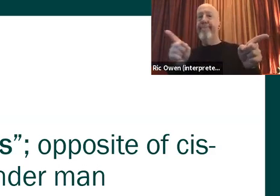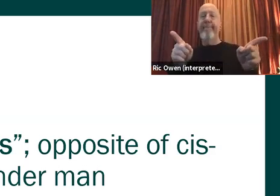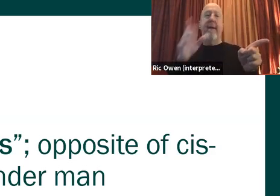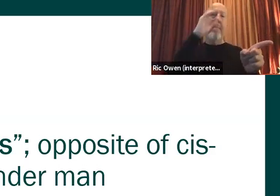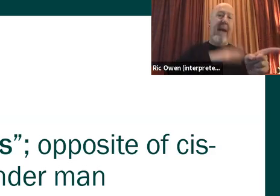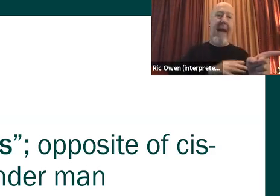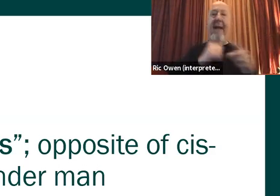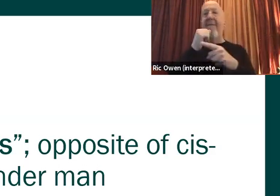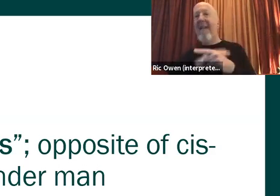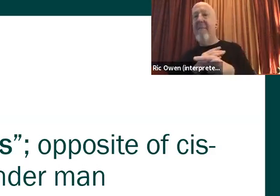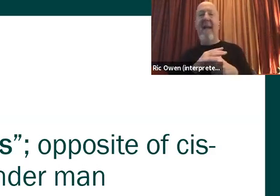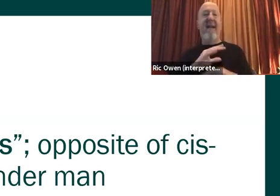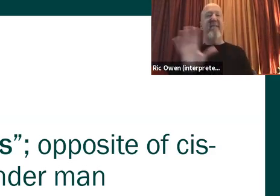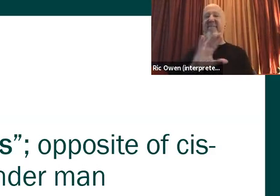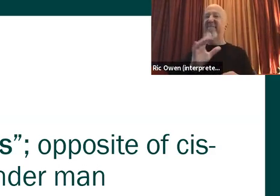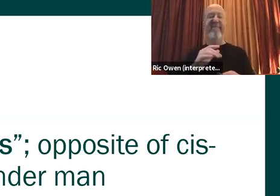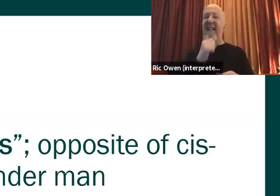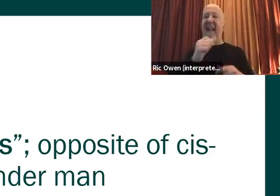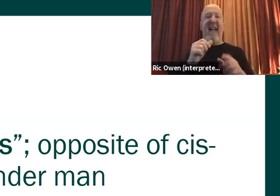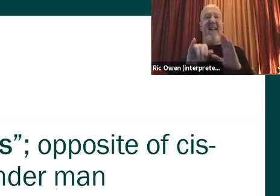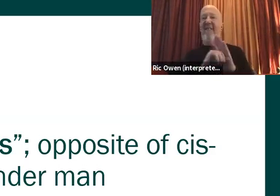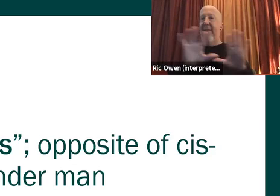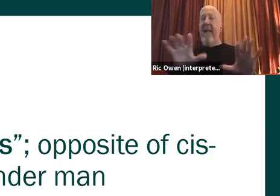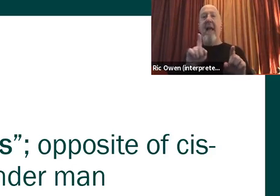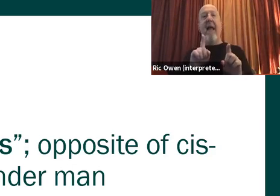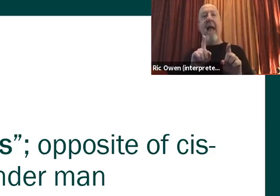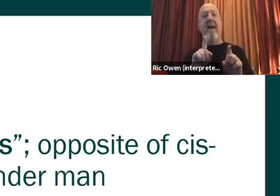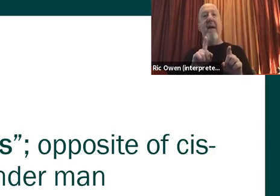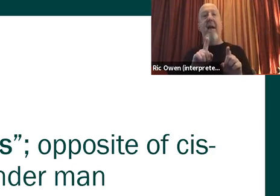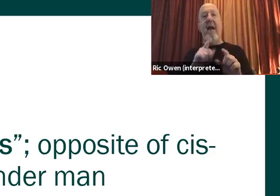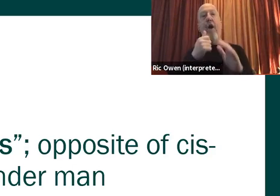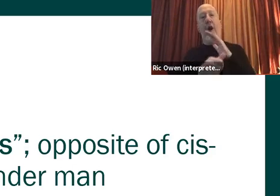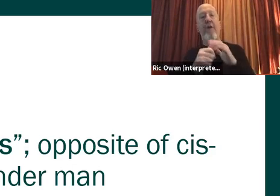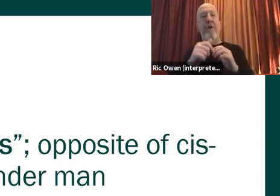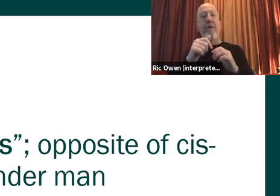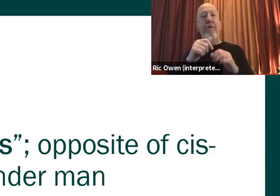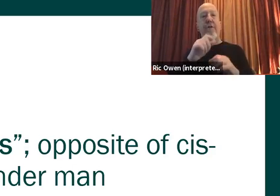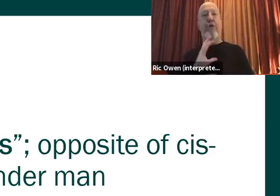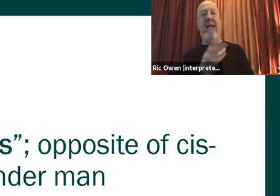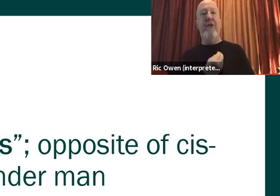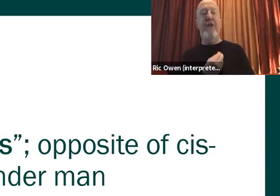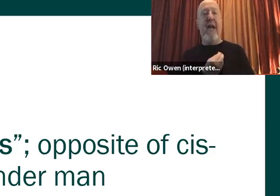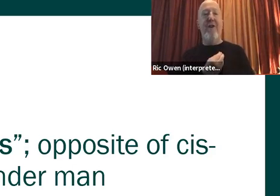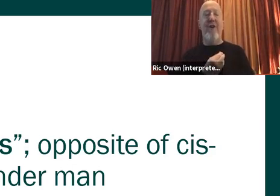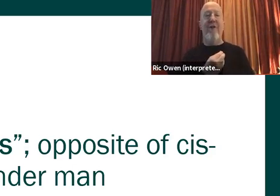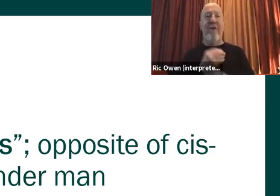myself, and are within the transgender umbrella. Cisgender